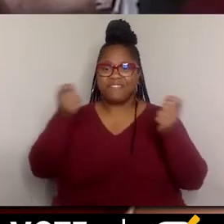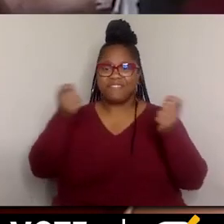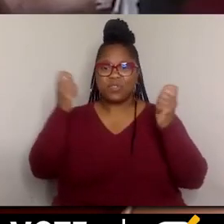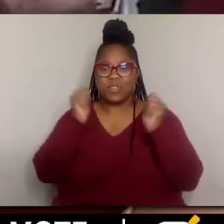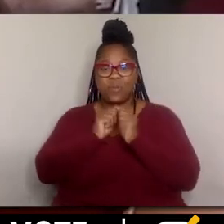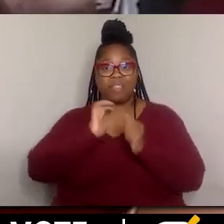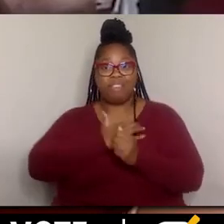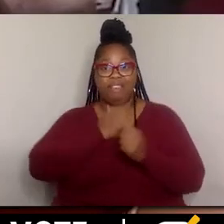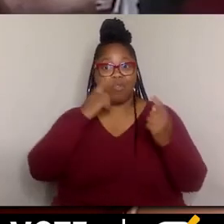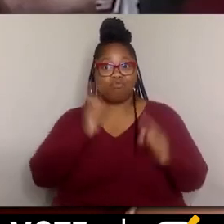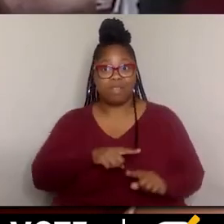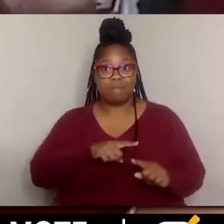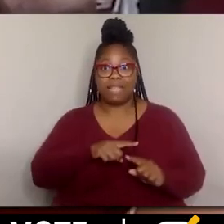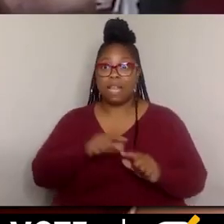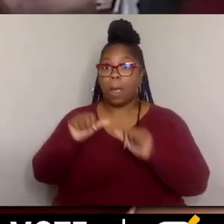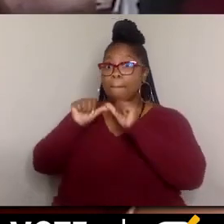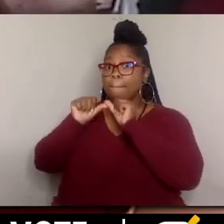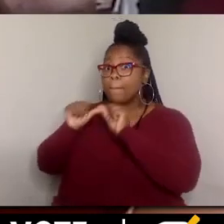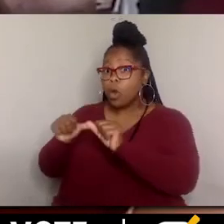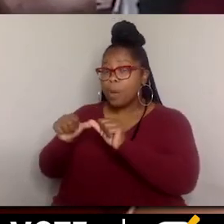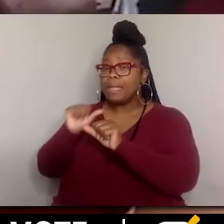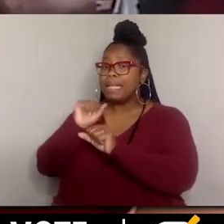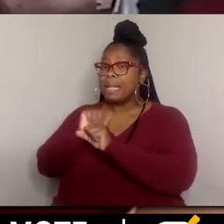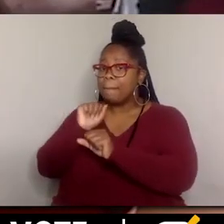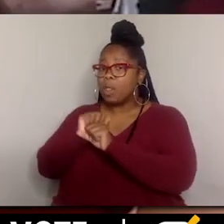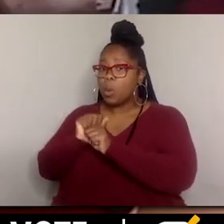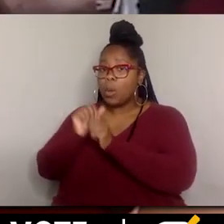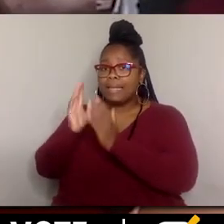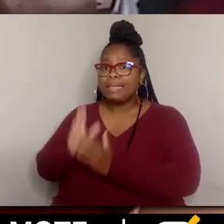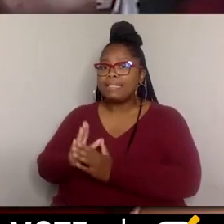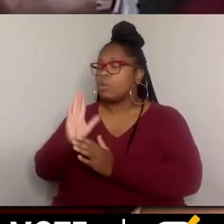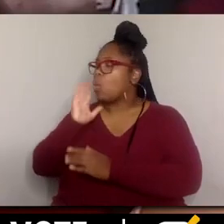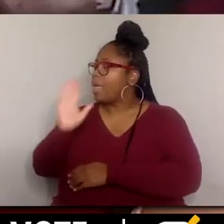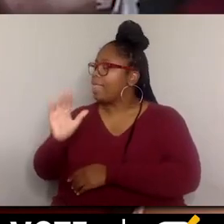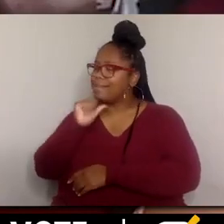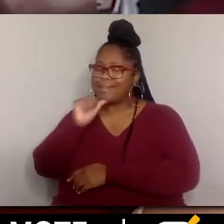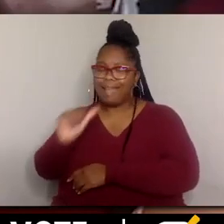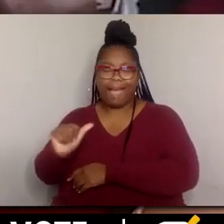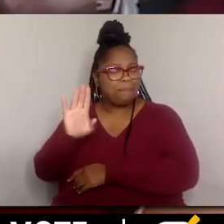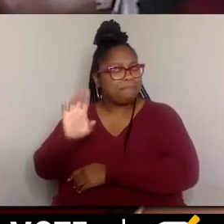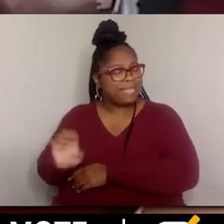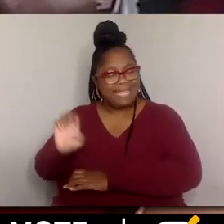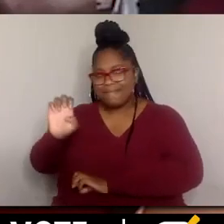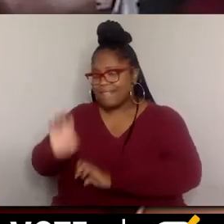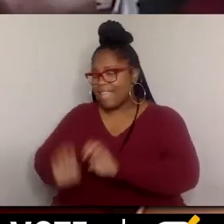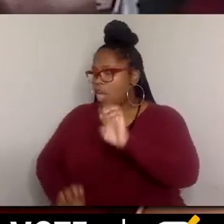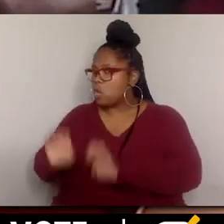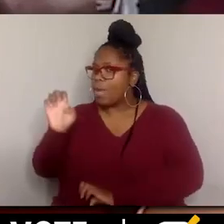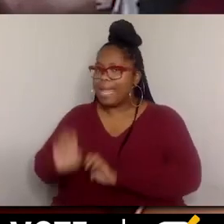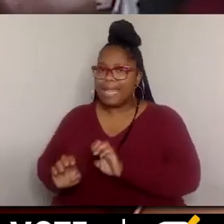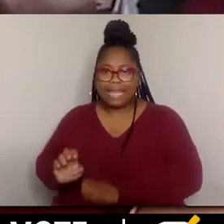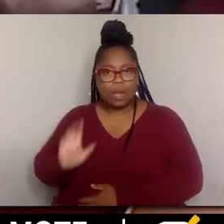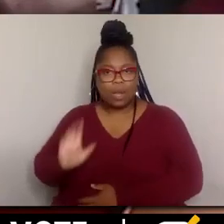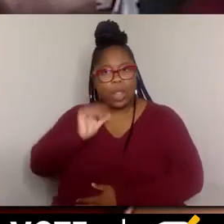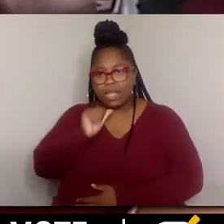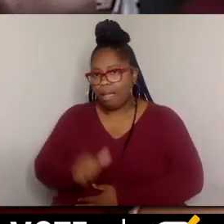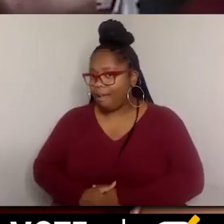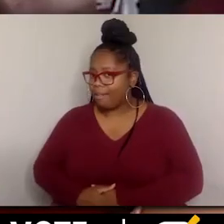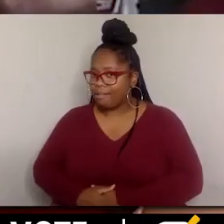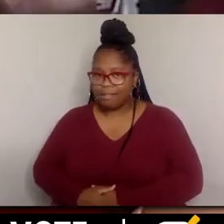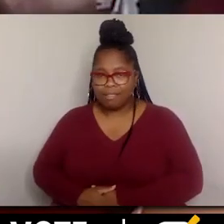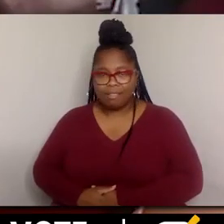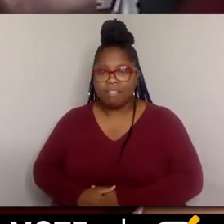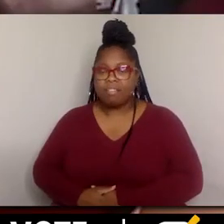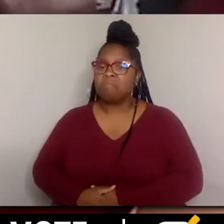agreement is that permanent employees will not be evaluated during this unprecedented year. Even if